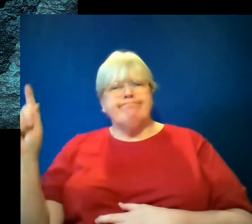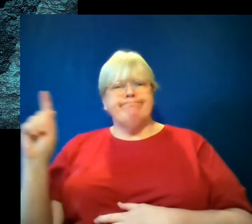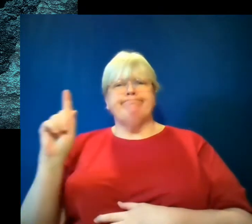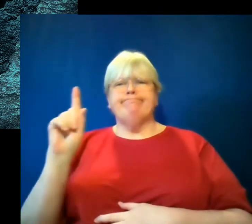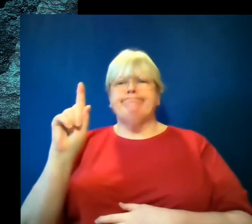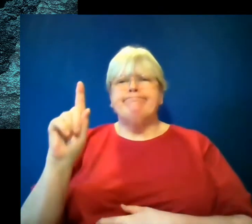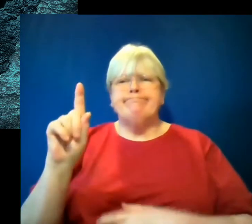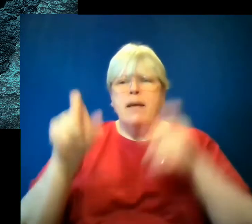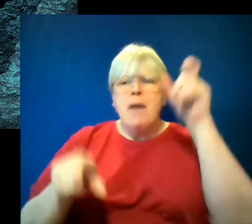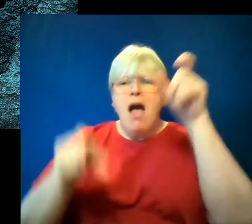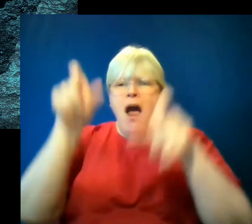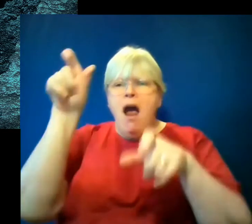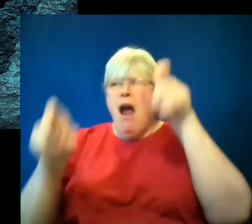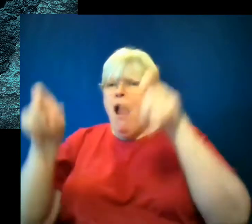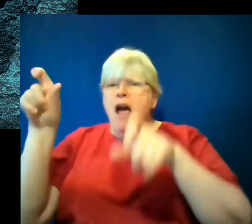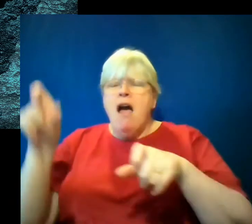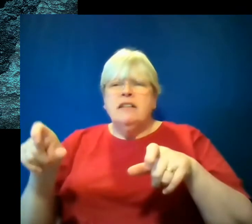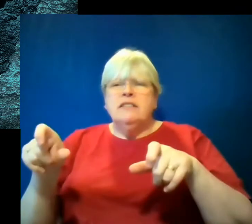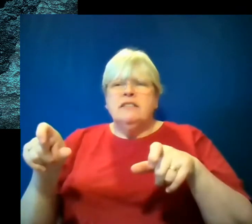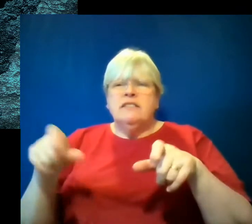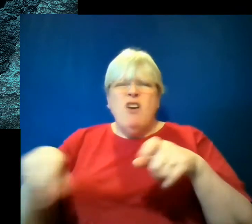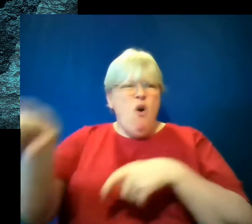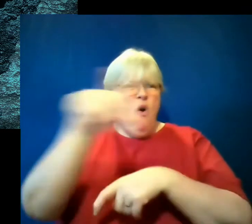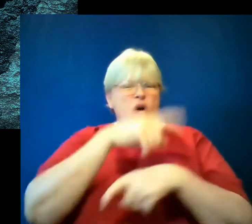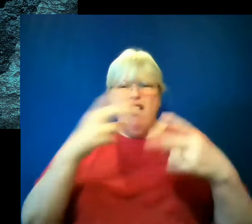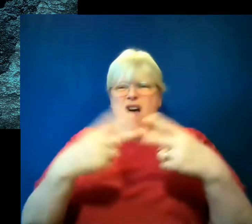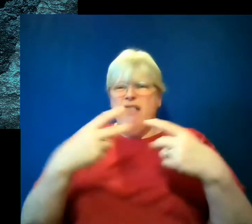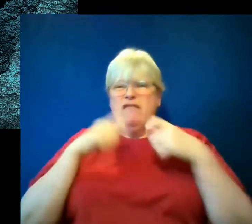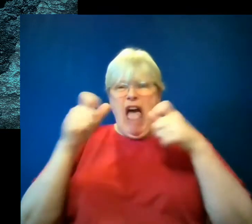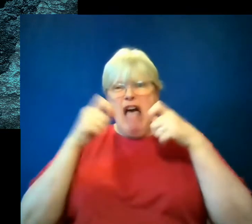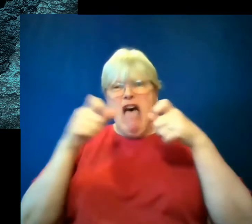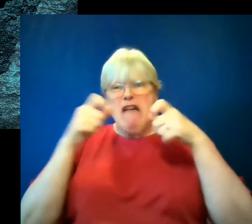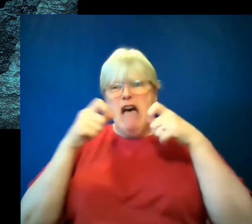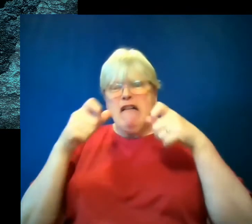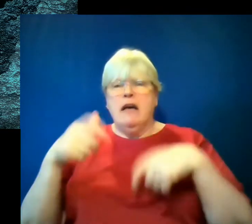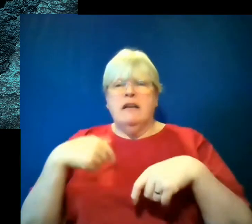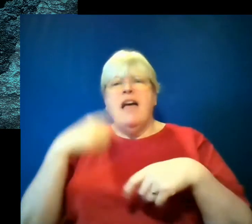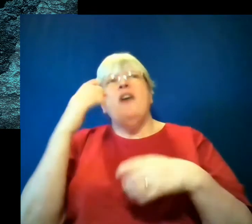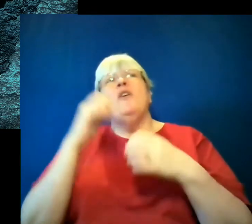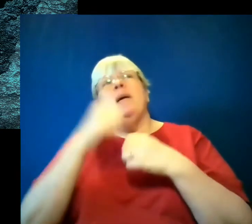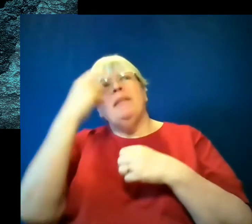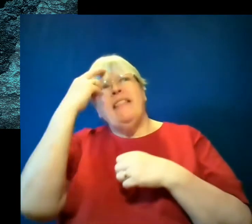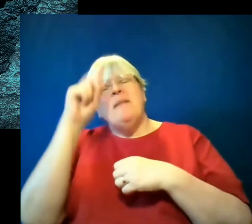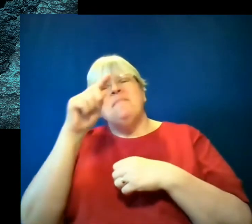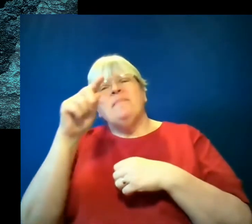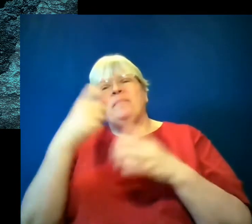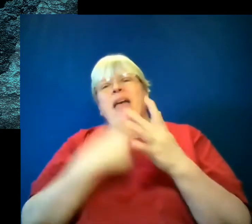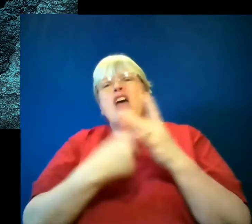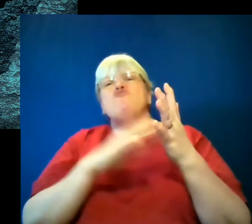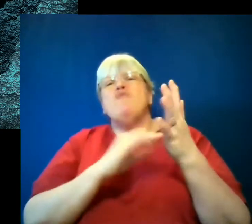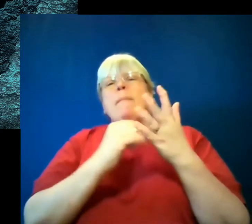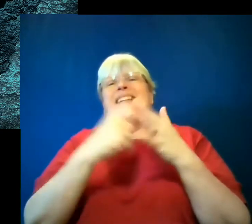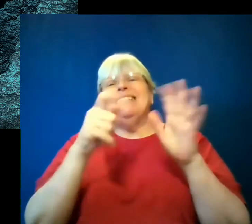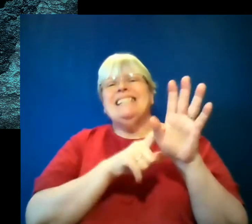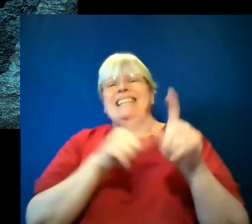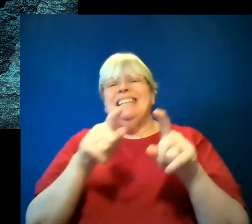steady presence in a room full of screaming and flailing. She remembered the bird's name. Rimsky, she called, and the bird,